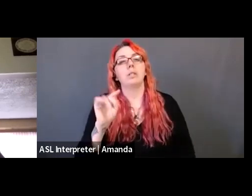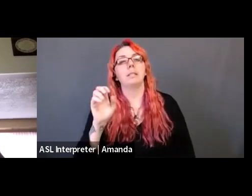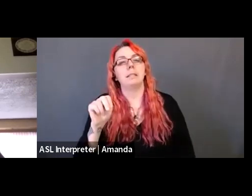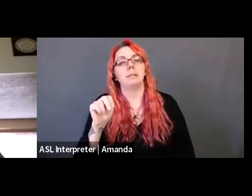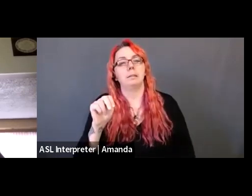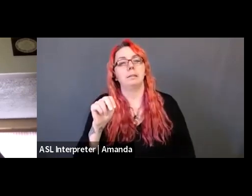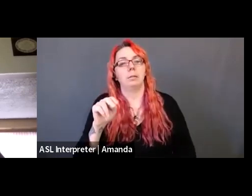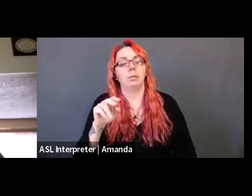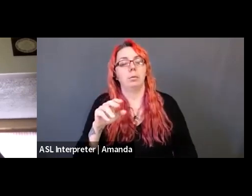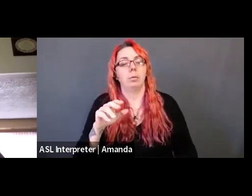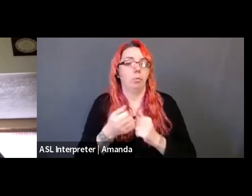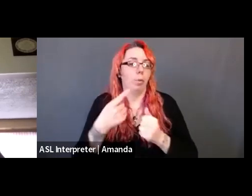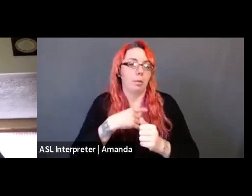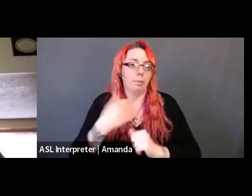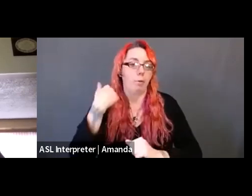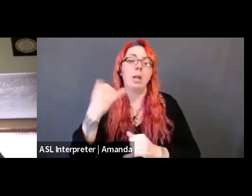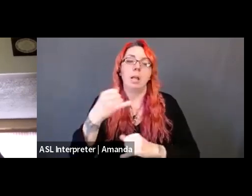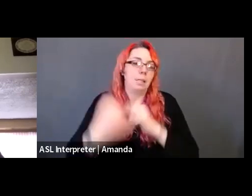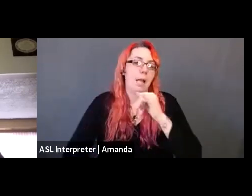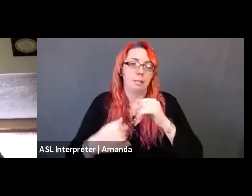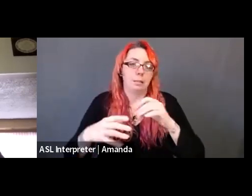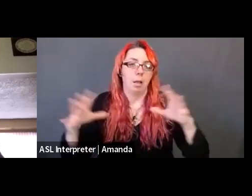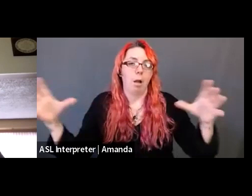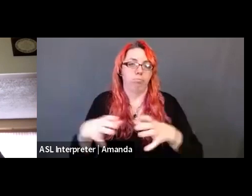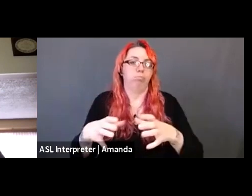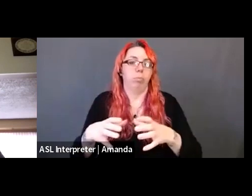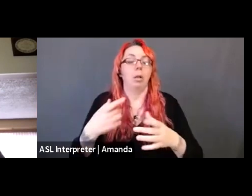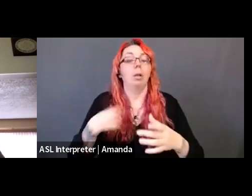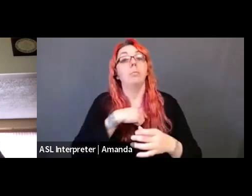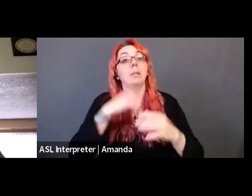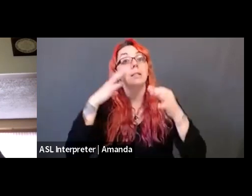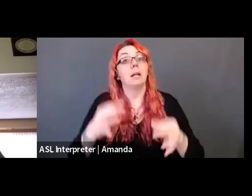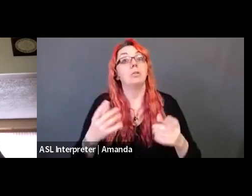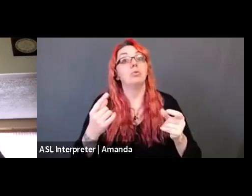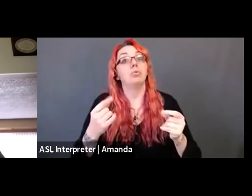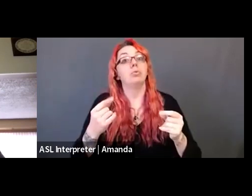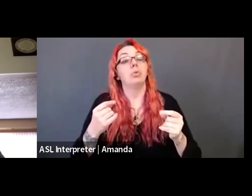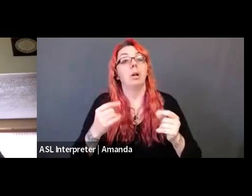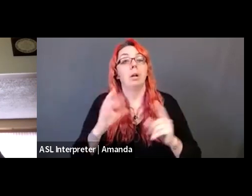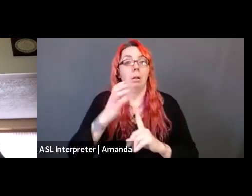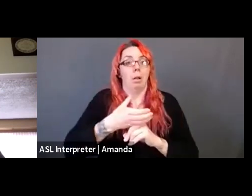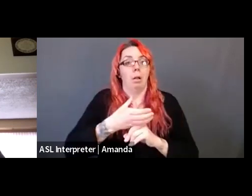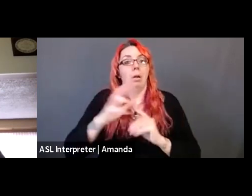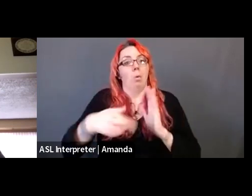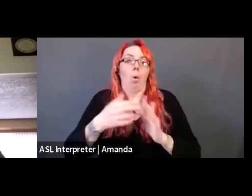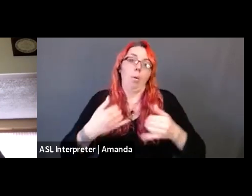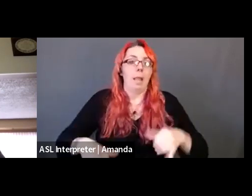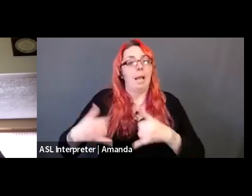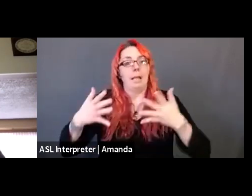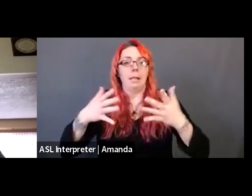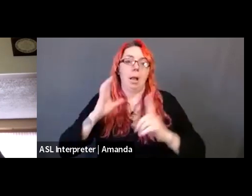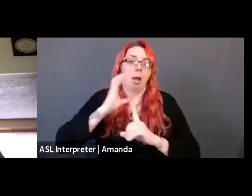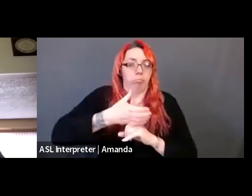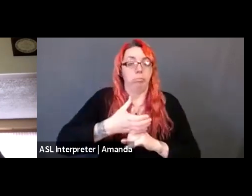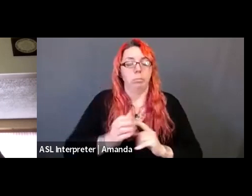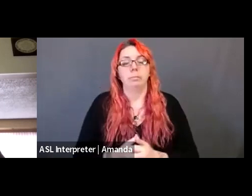he was his last session, and we decided to do some role play, and one of the role plays got a bit out of hand, and the